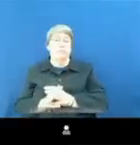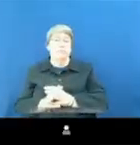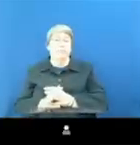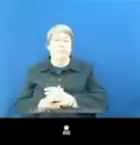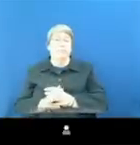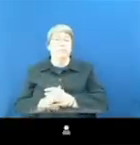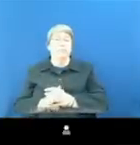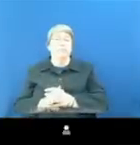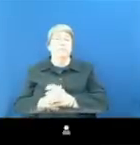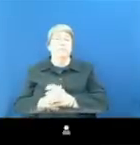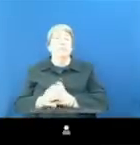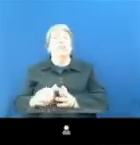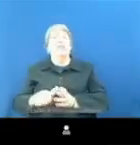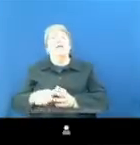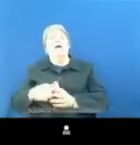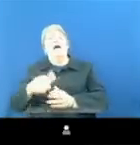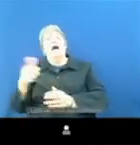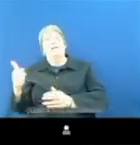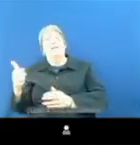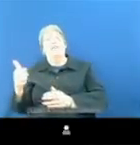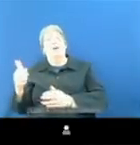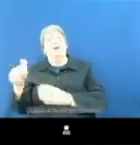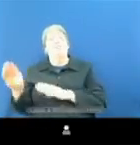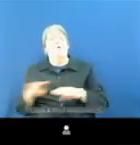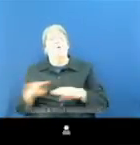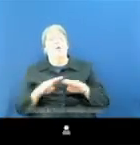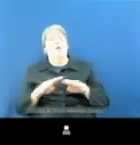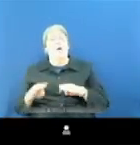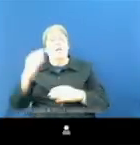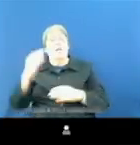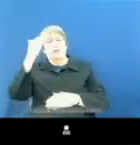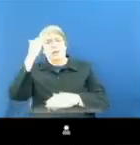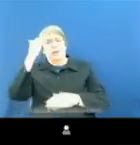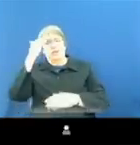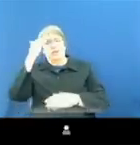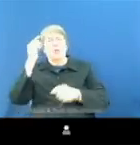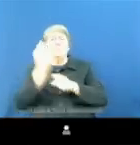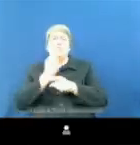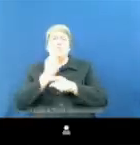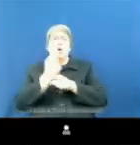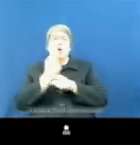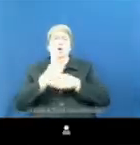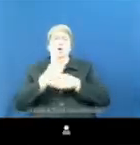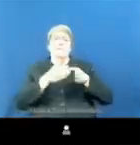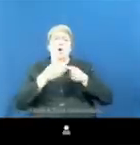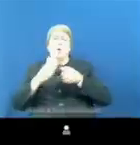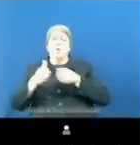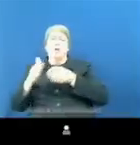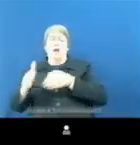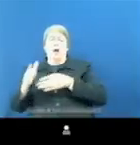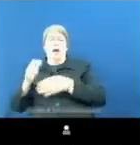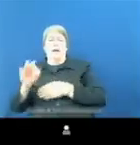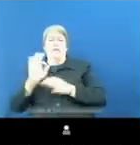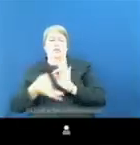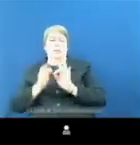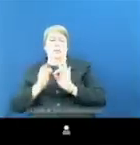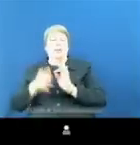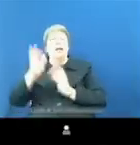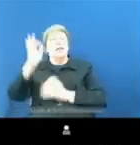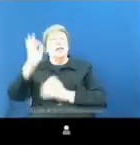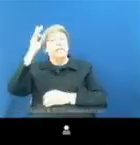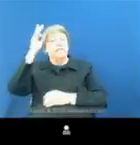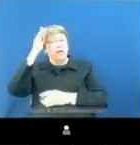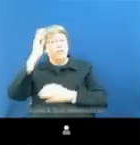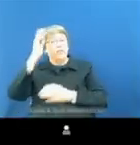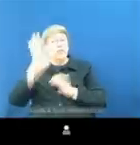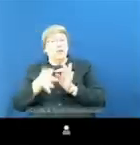Other protocol knowledge, proper modes of interpreting. The Federal Court Interpreting Act sets